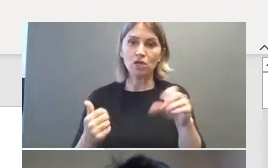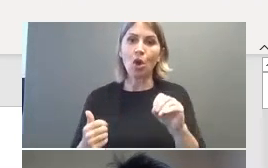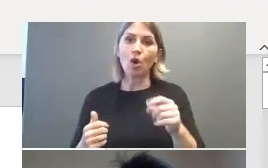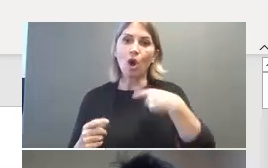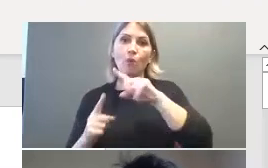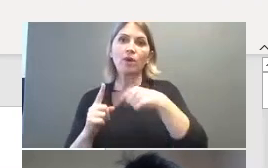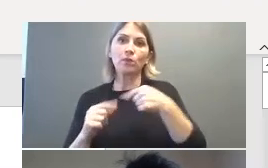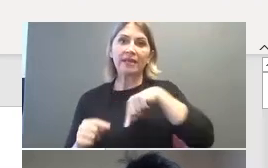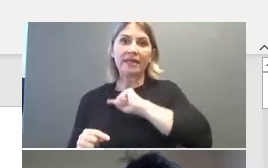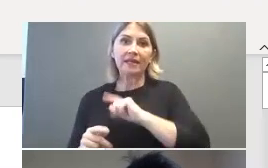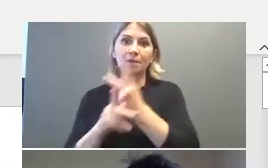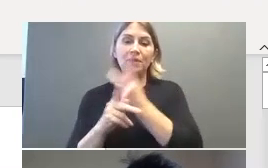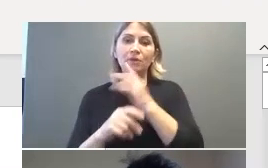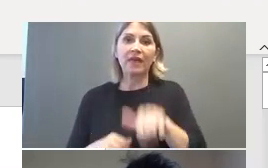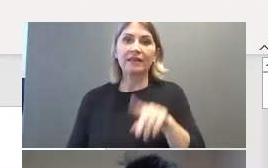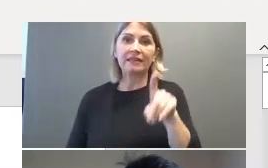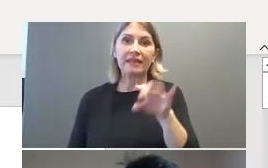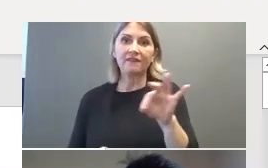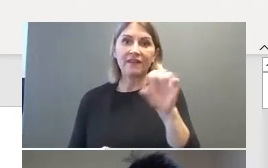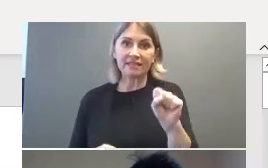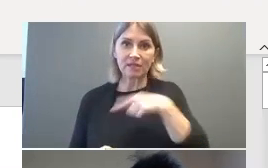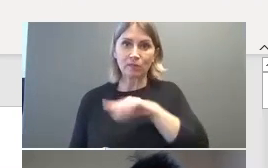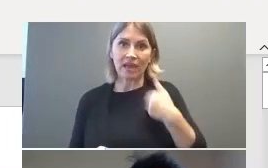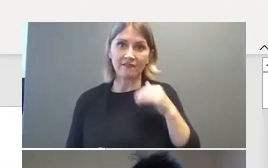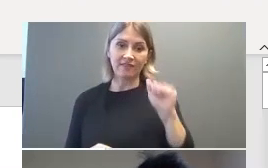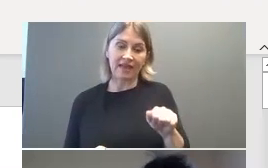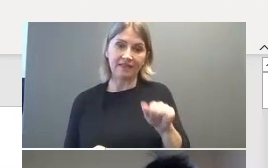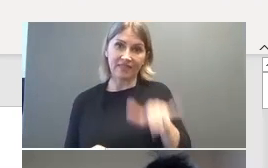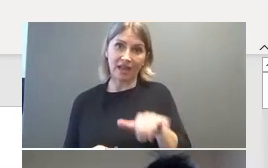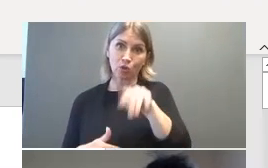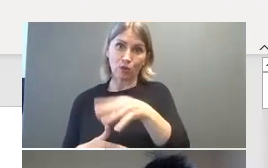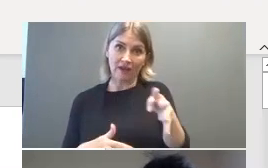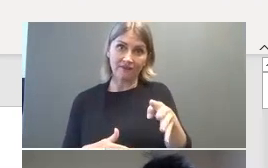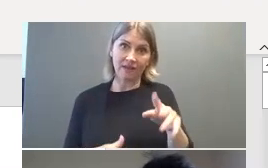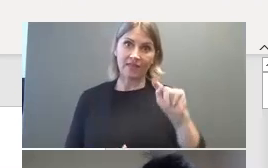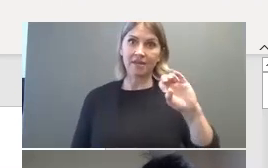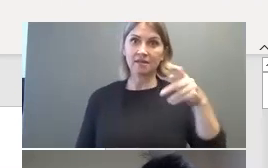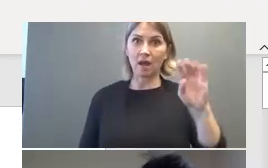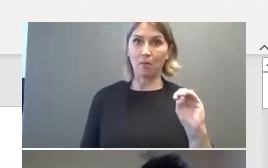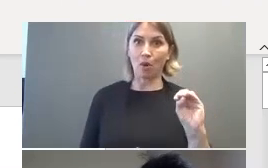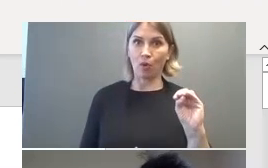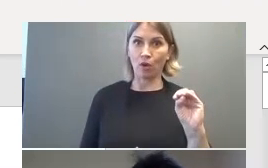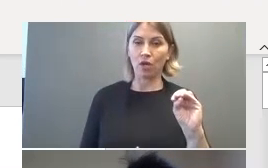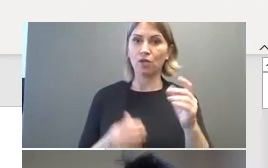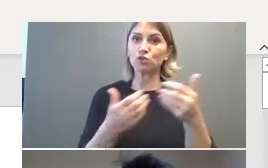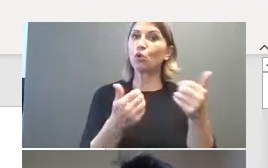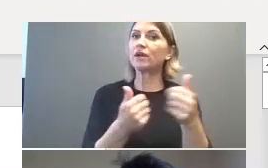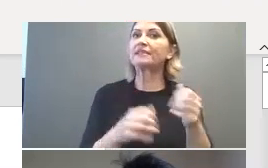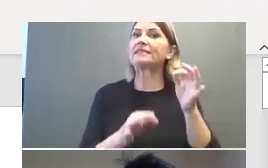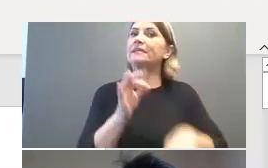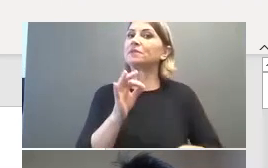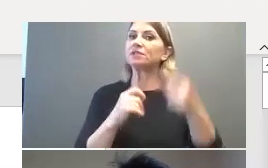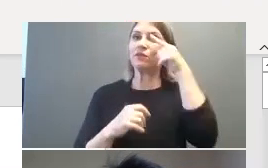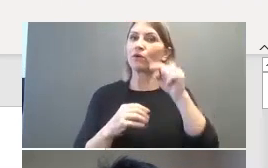this DFS and explored this particular graph using DFS, the topological sort is the simplest thing in terms of the post-visit